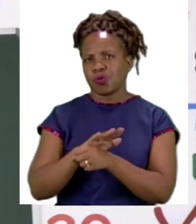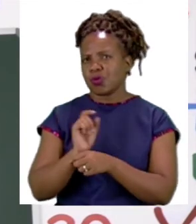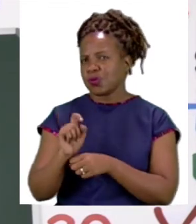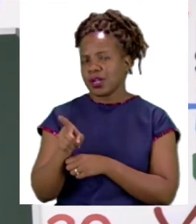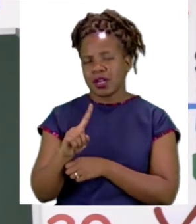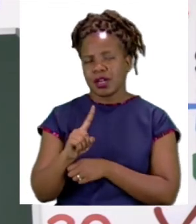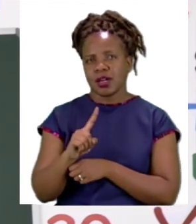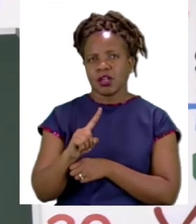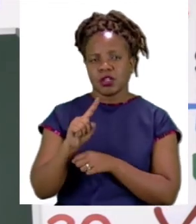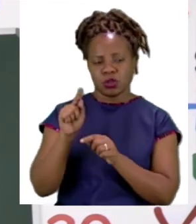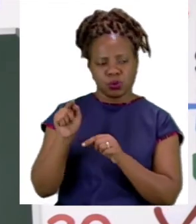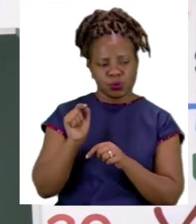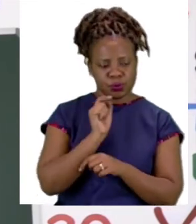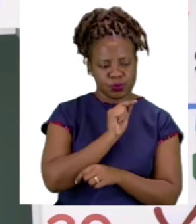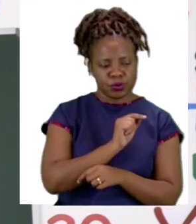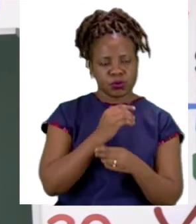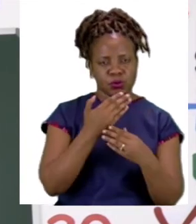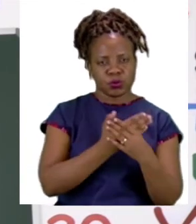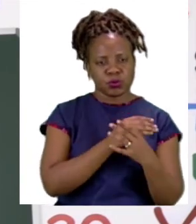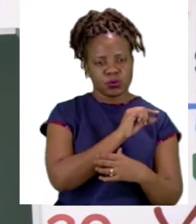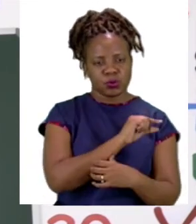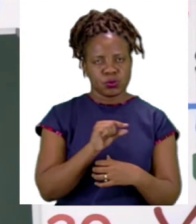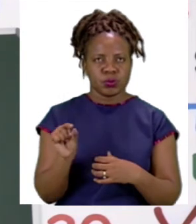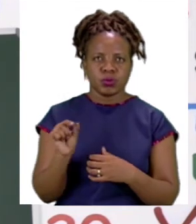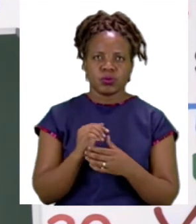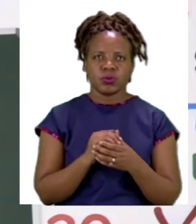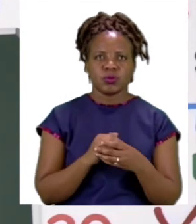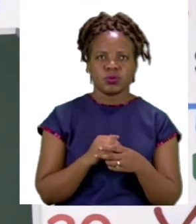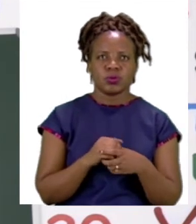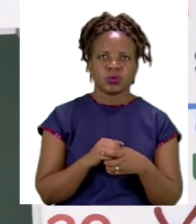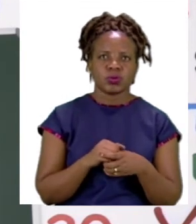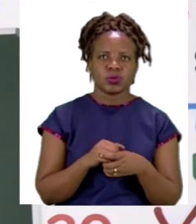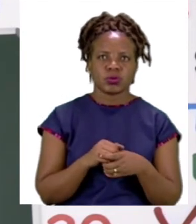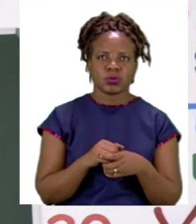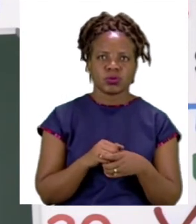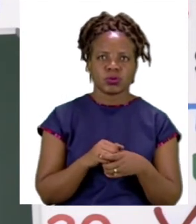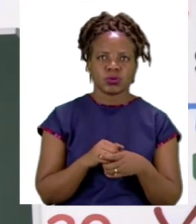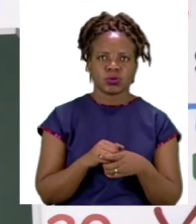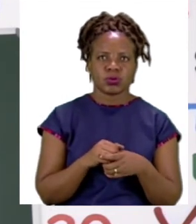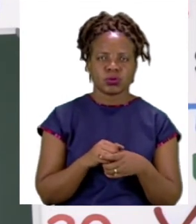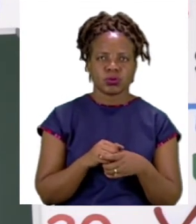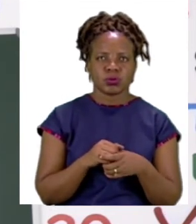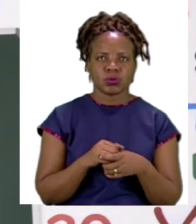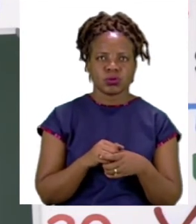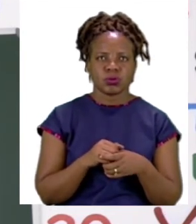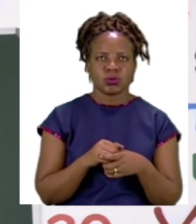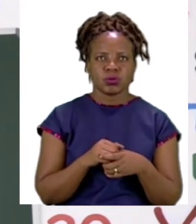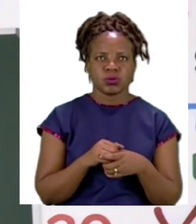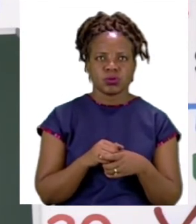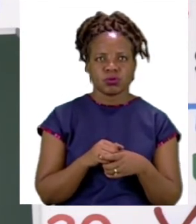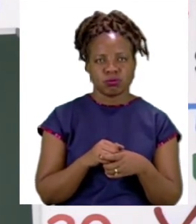line. So because I've seen that maybe it's not going to fit, I can now go to